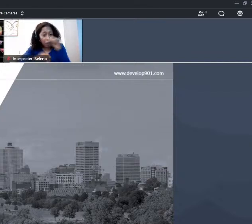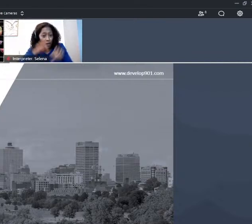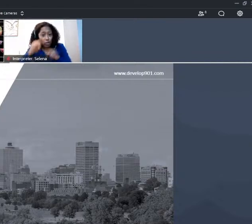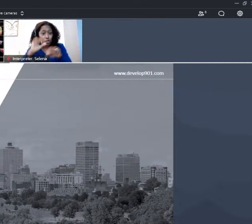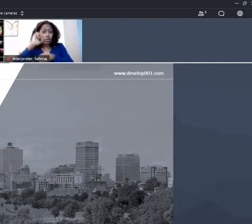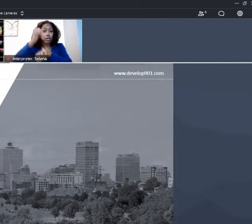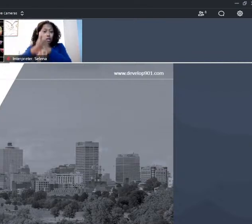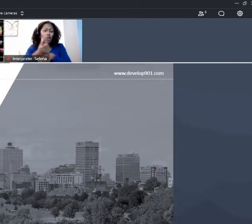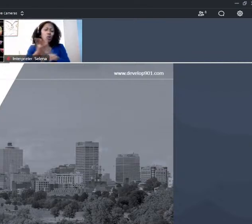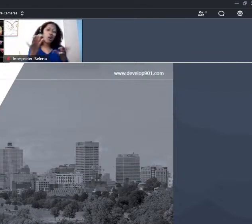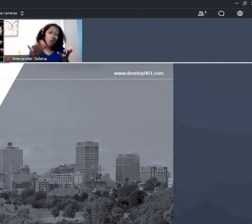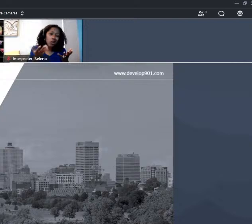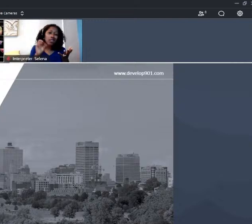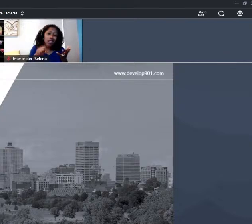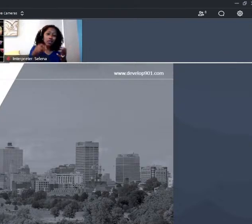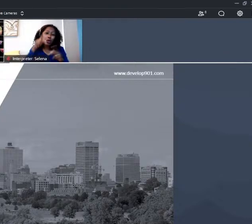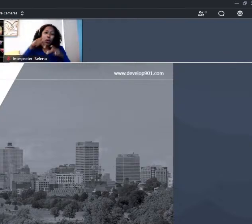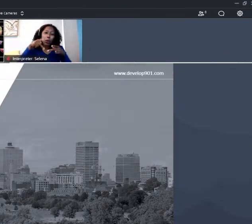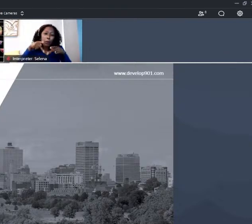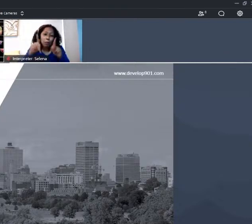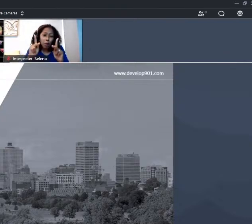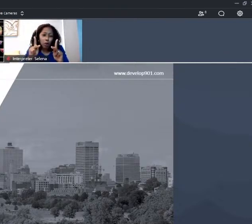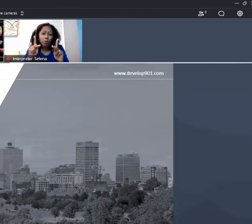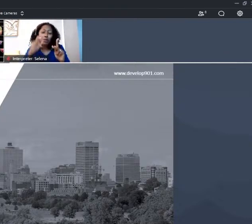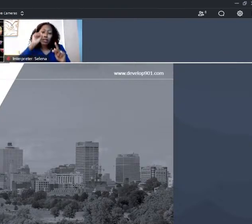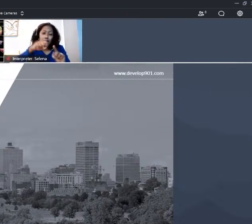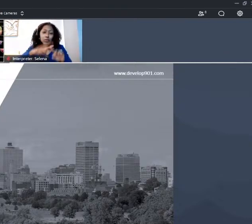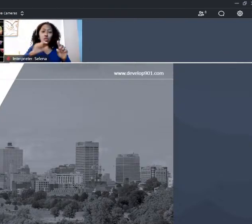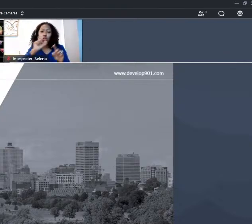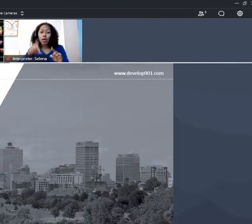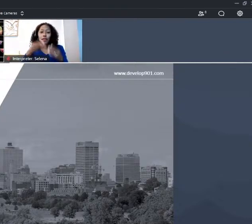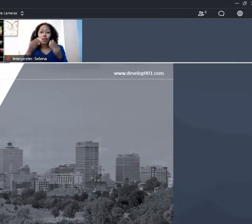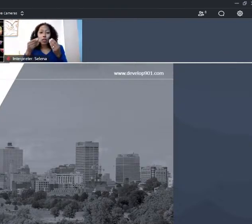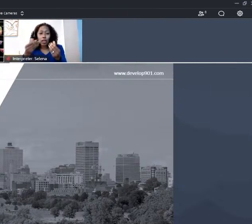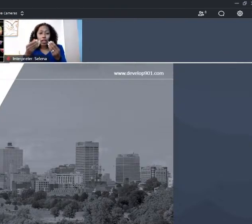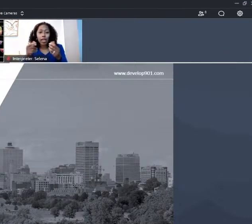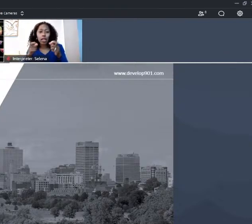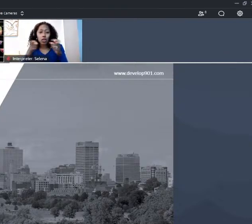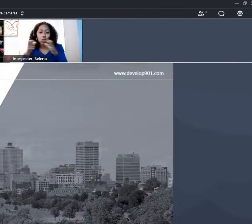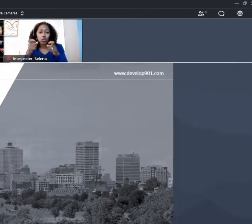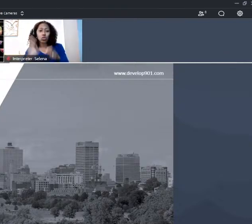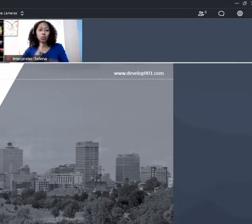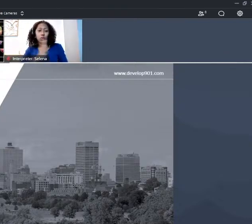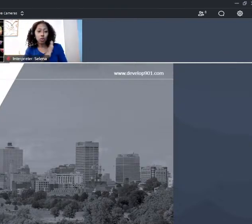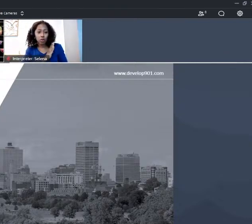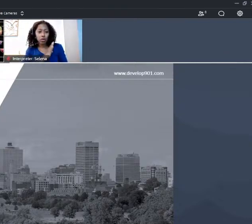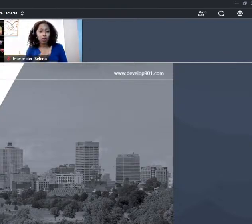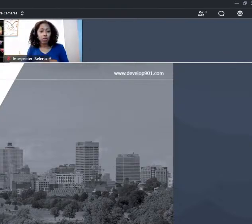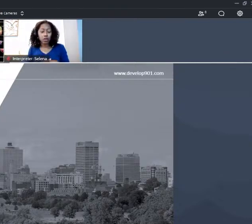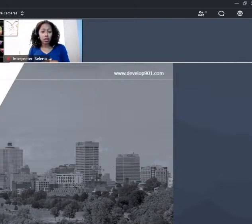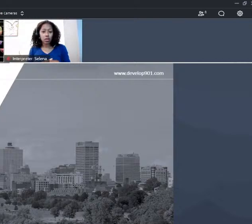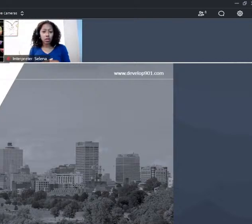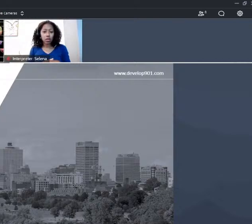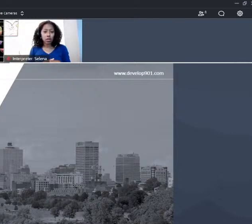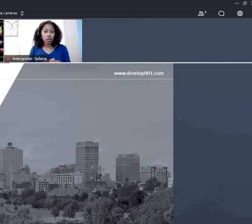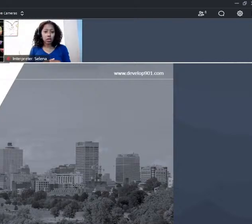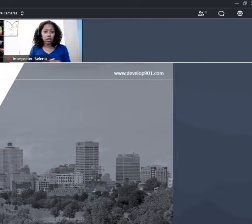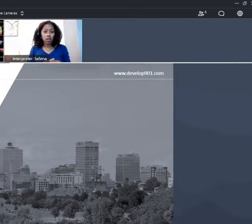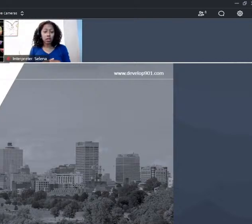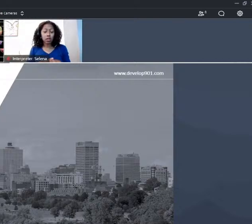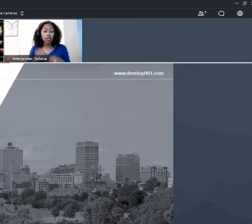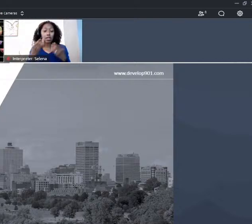Well, he would need permits, yes, but you don't have to go to Land Use Control Board. Forgive me. Thank you, Mr. Chair. I know you have other items on the agenda. If I